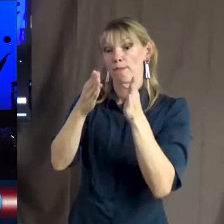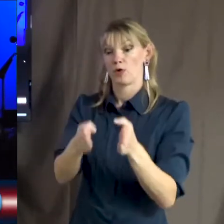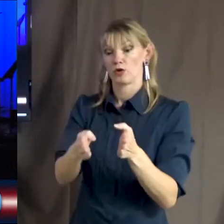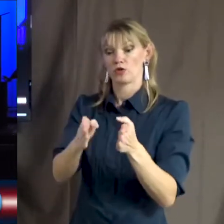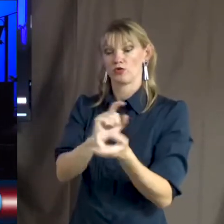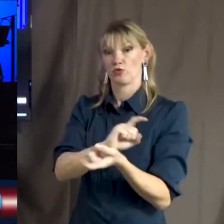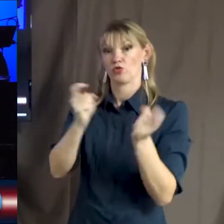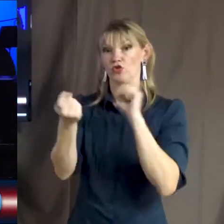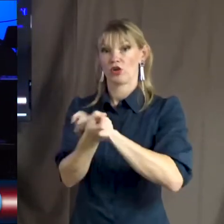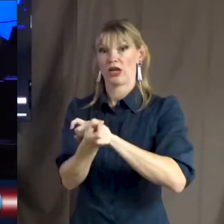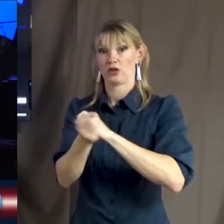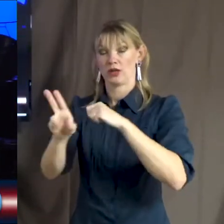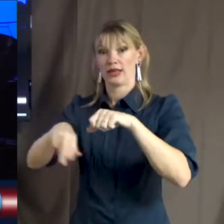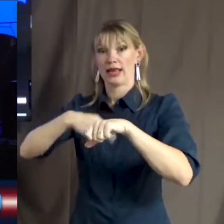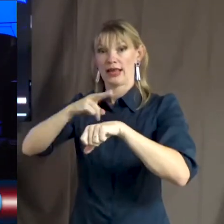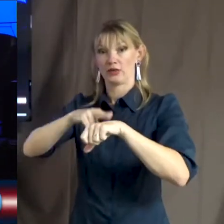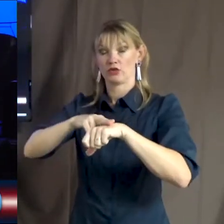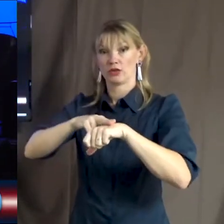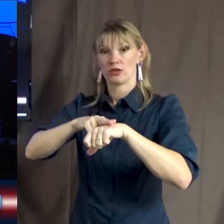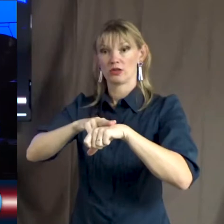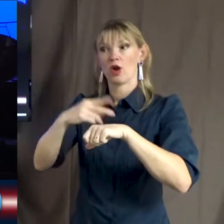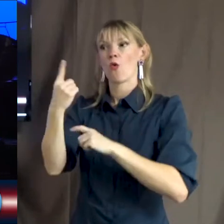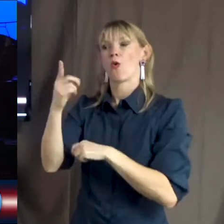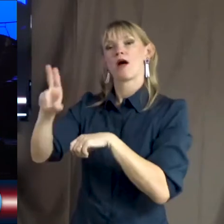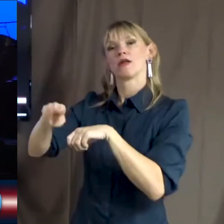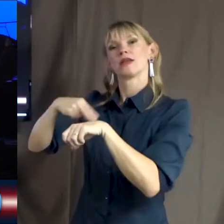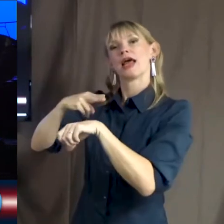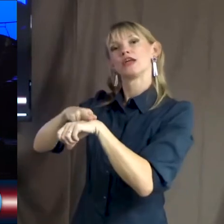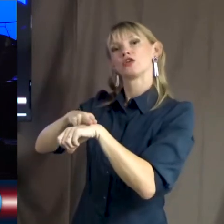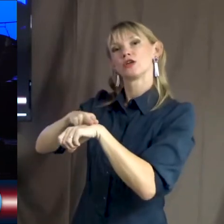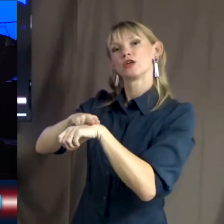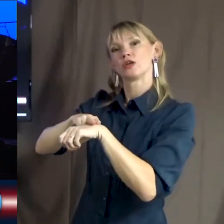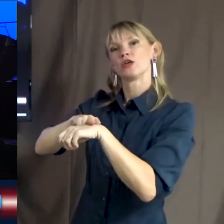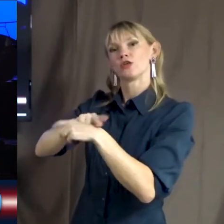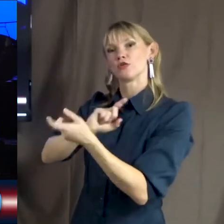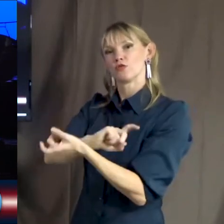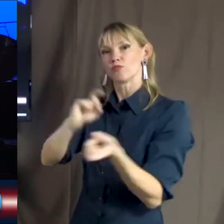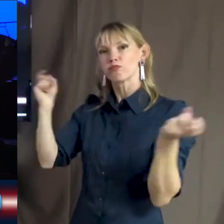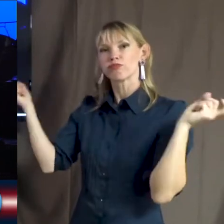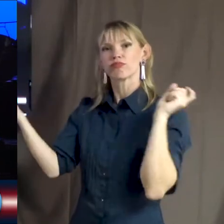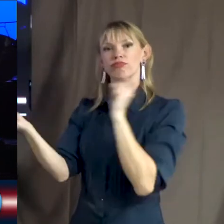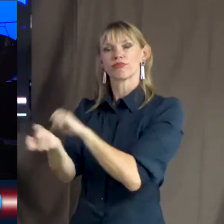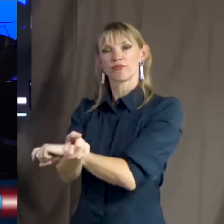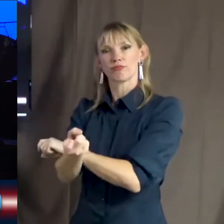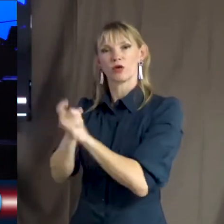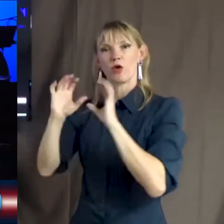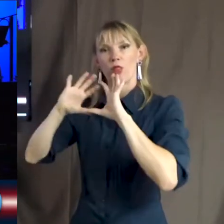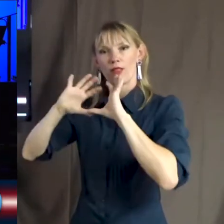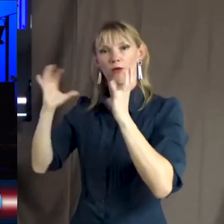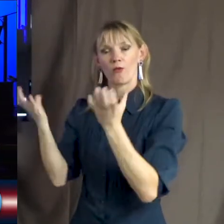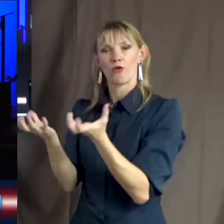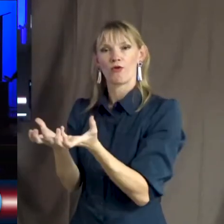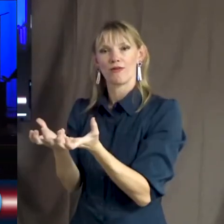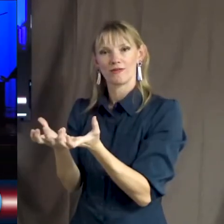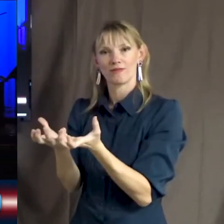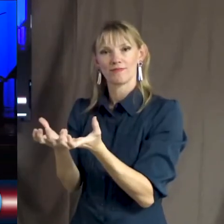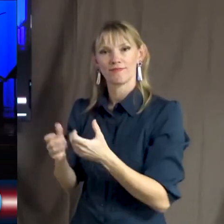transform a nation, one nation to transform the world.